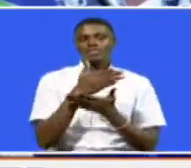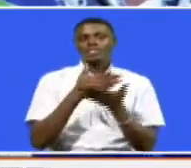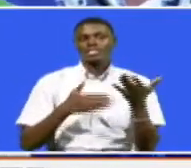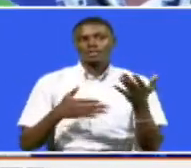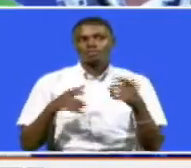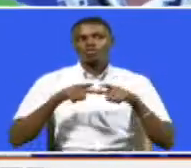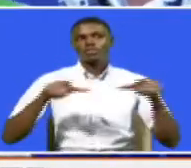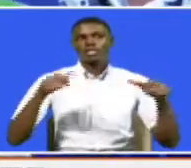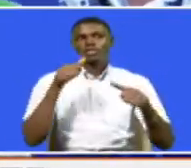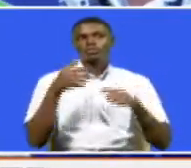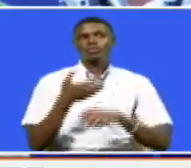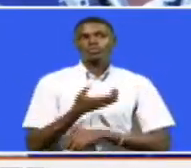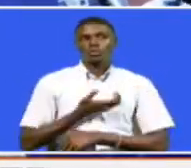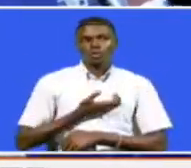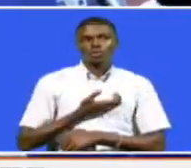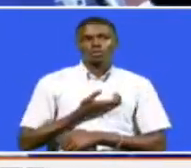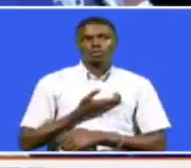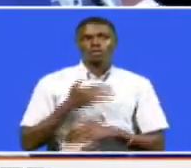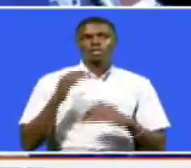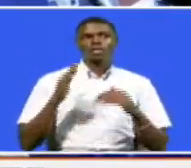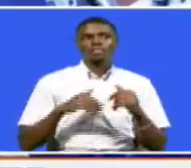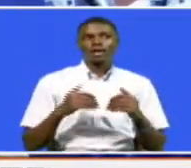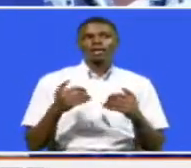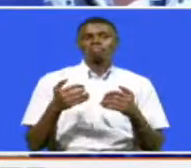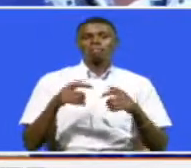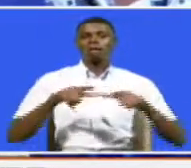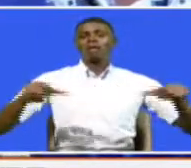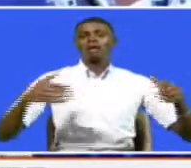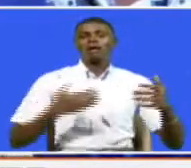hold, instead of the land lying